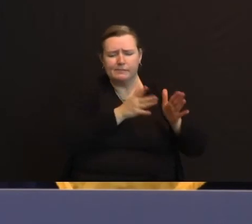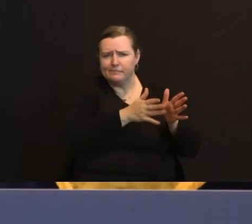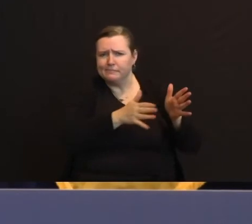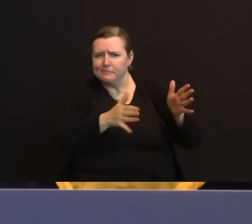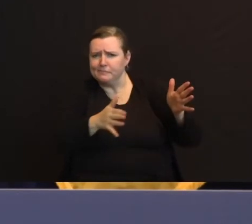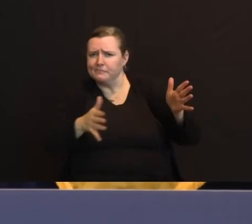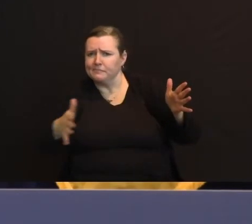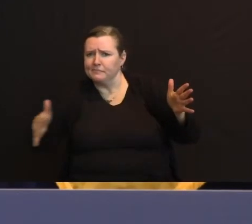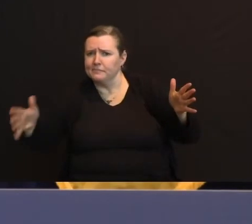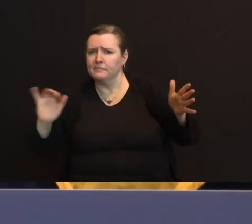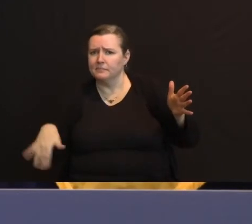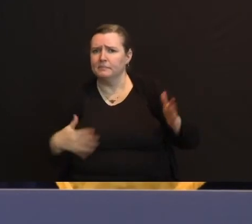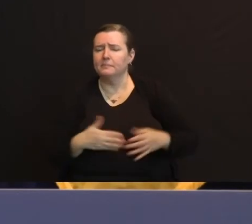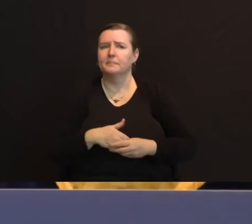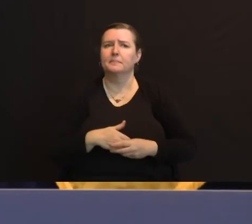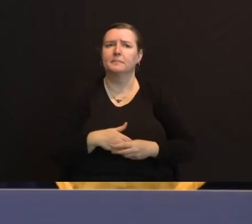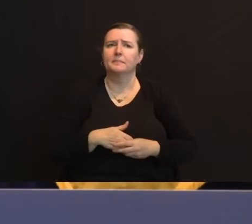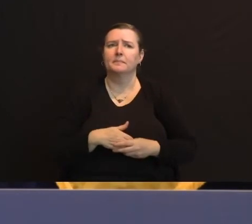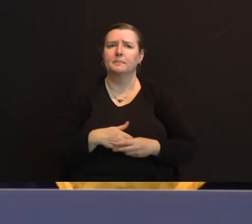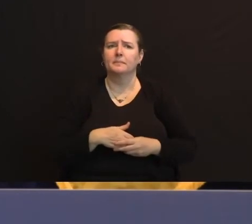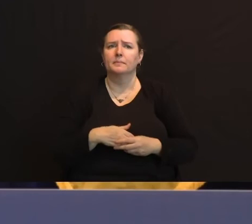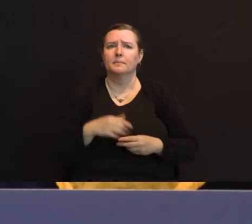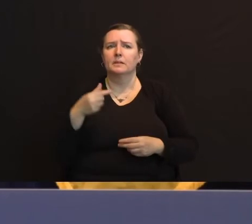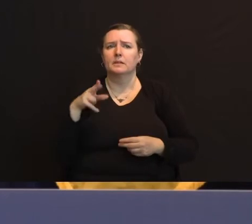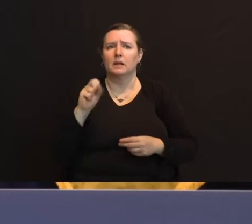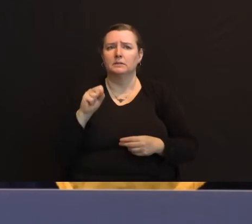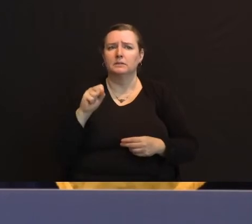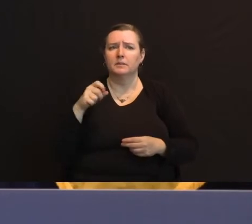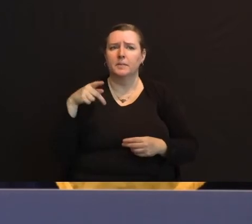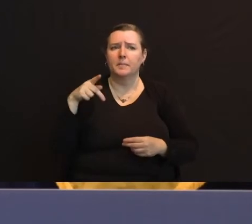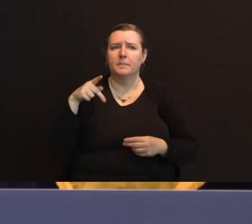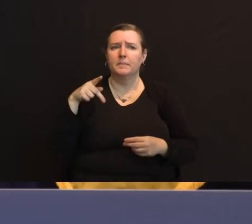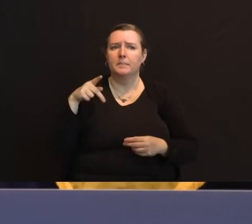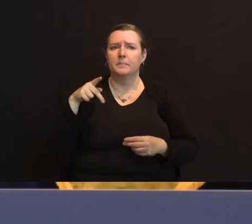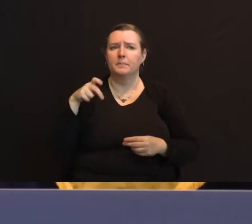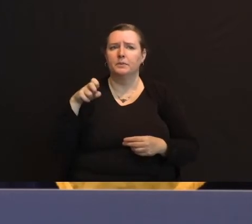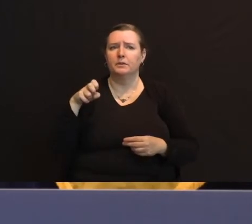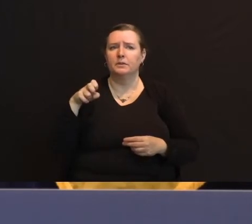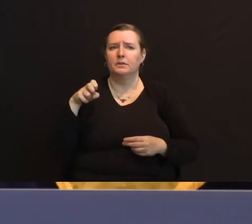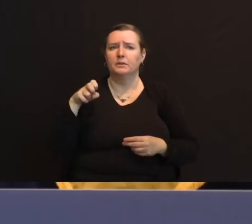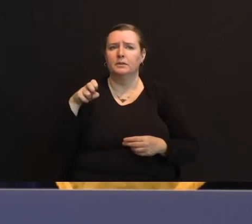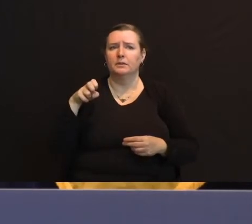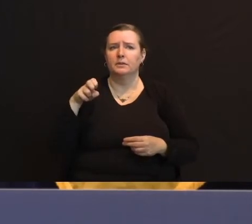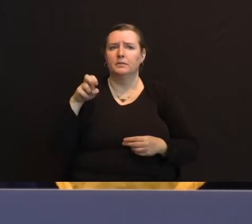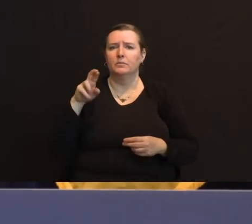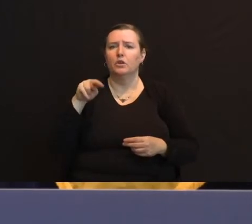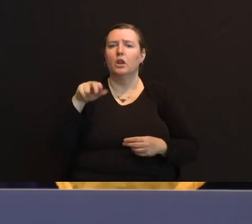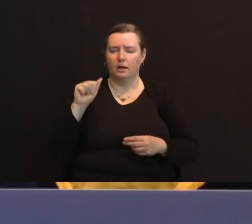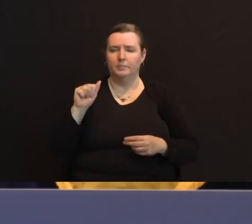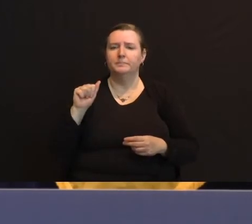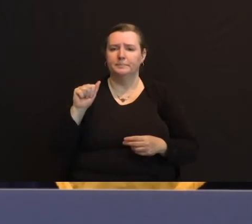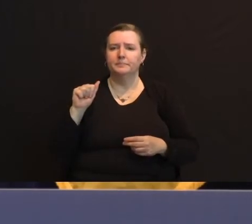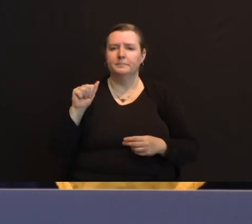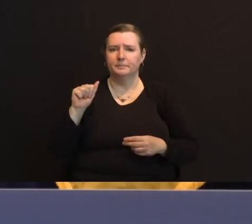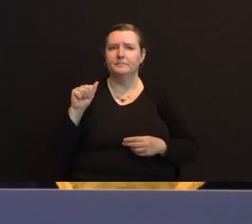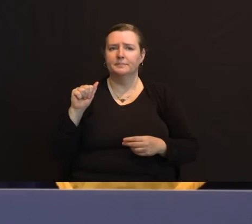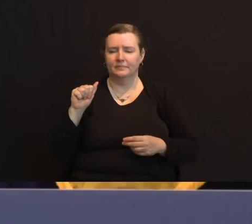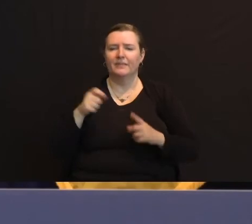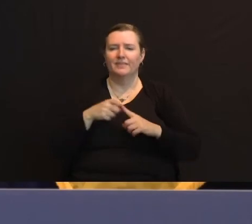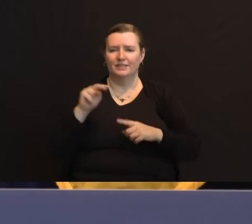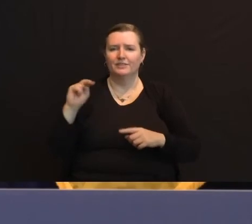Army General, Gus Perna, New Jersey zone, and you put him in charge of the distribution aspects of this. I don't know about you,